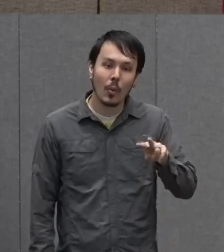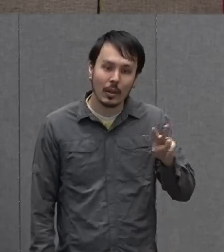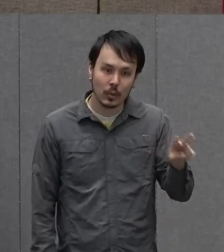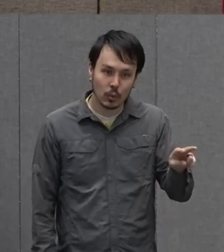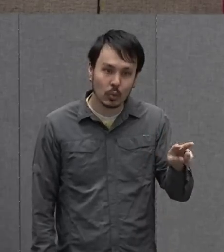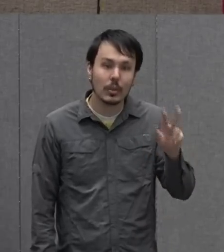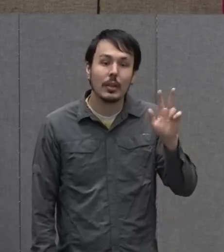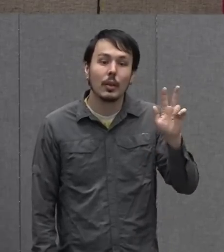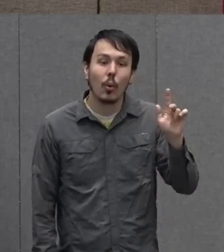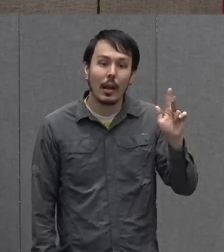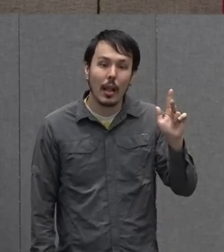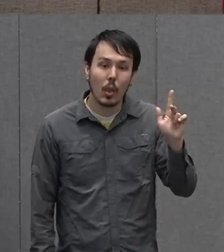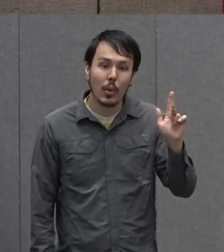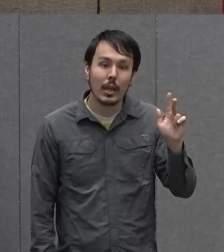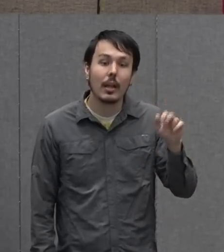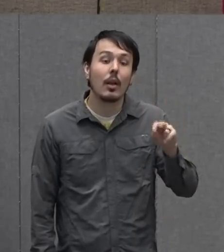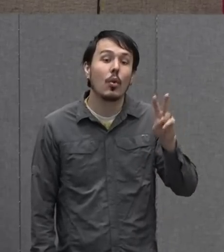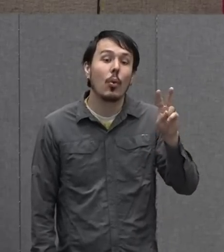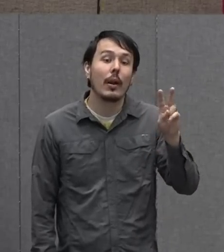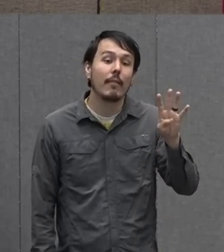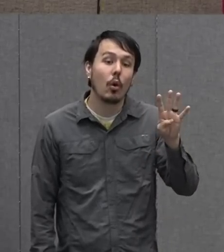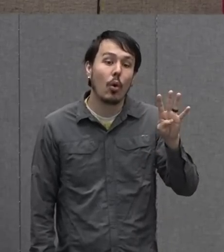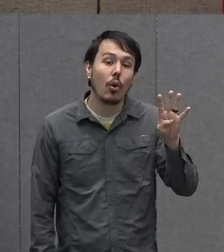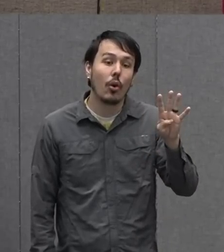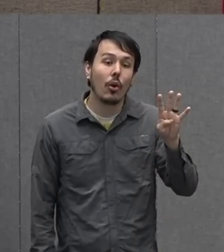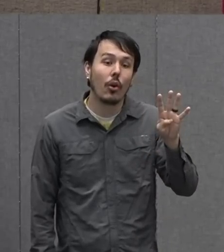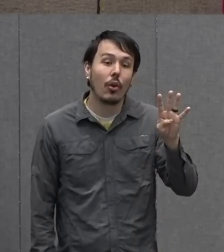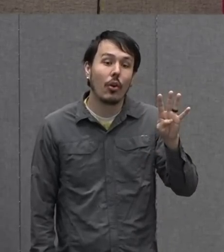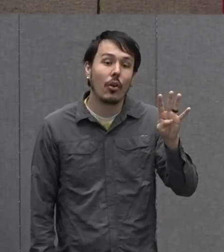22, 23, 24,